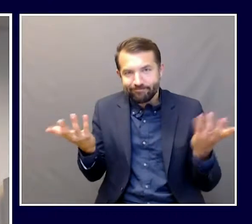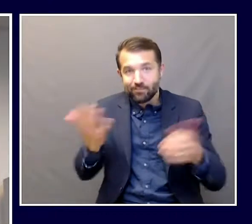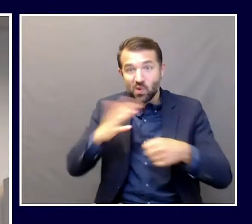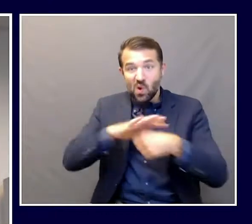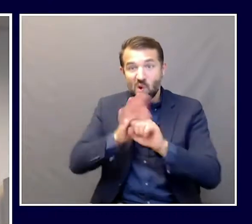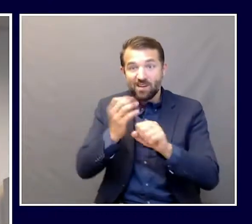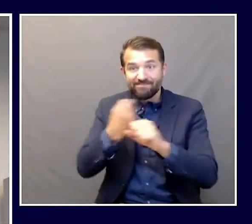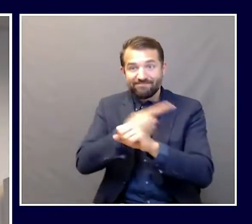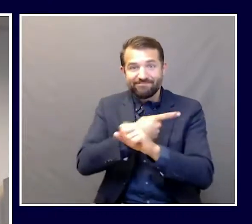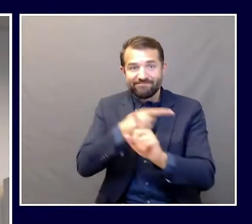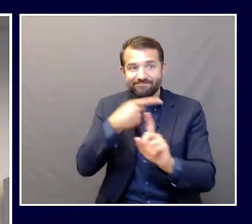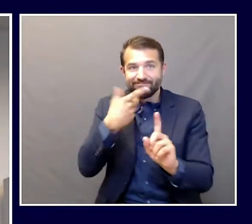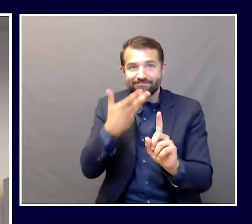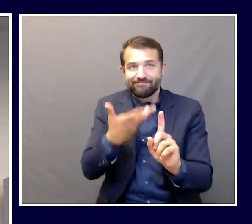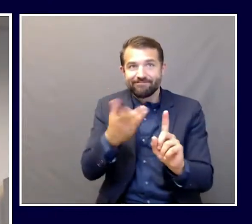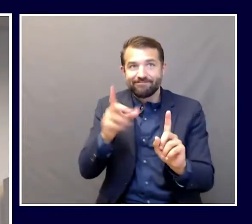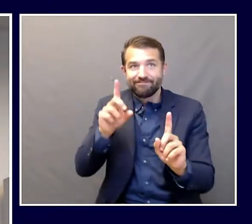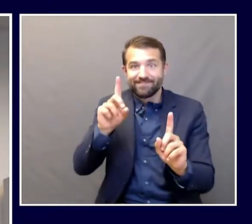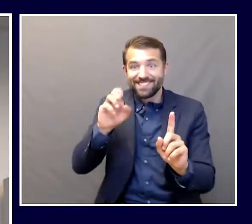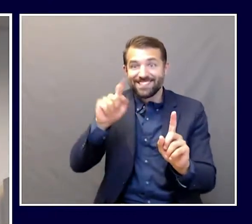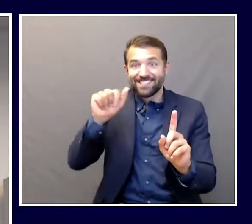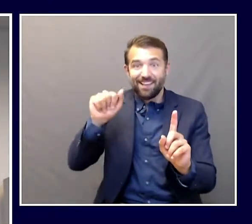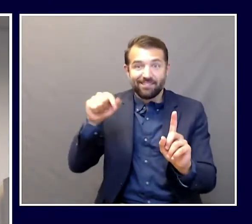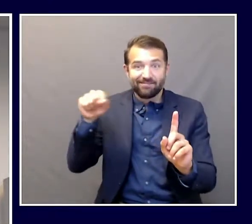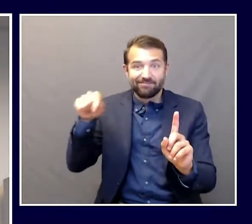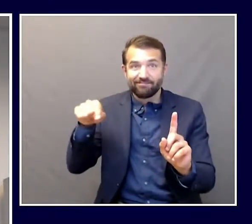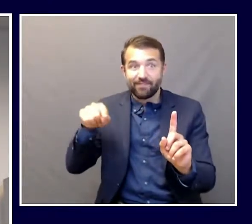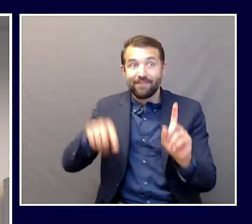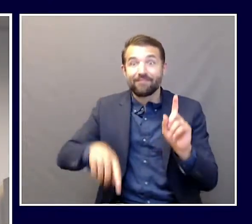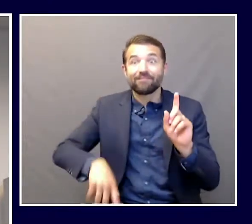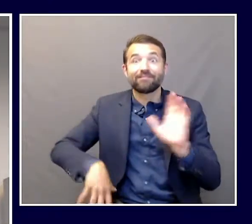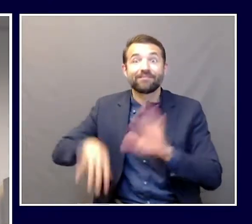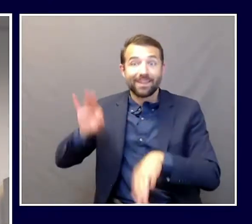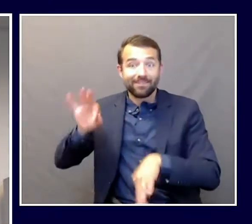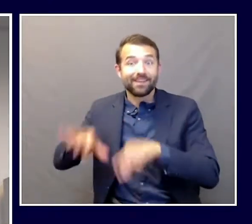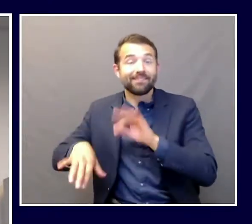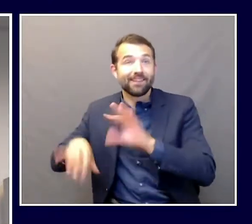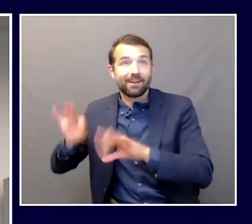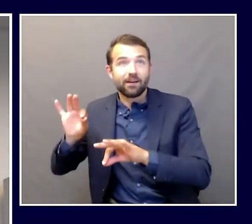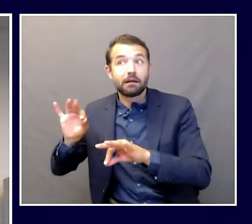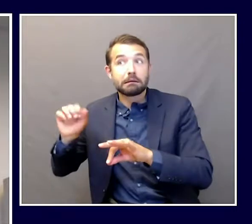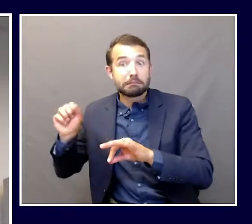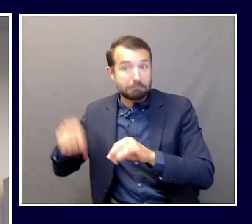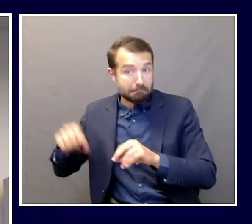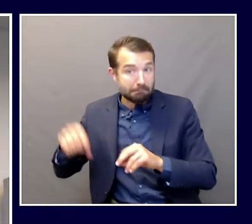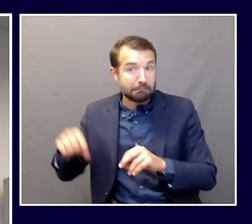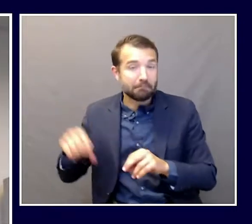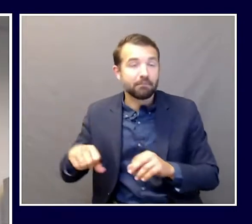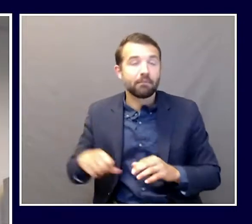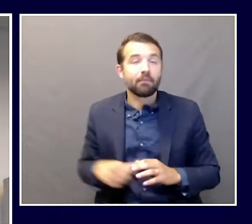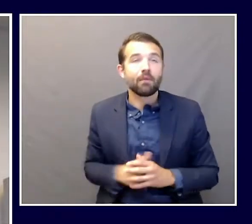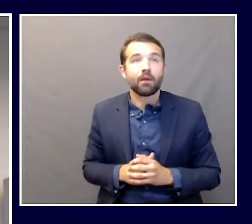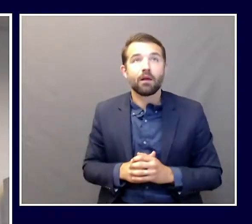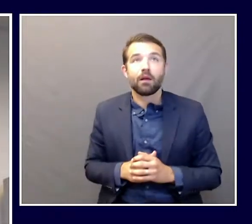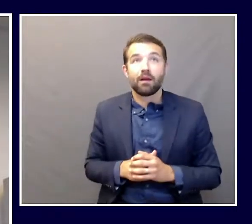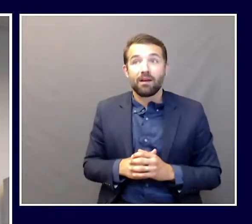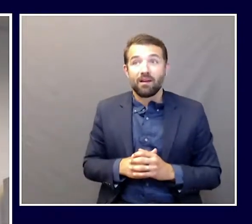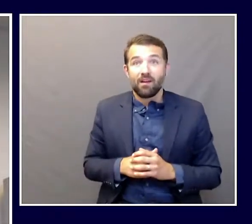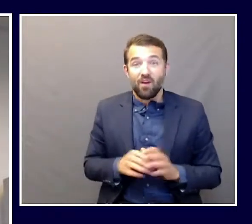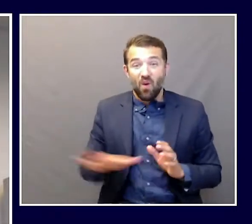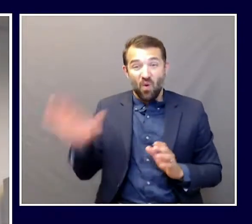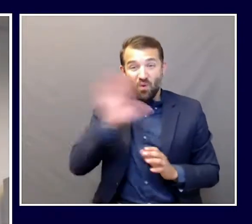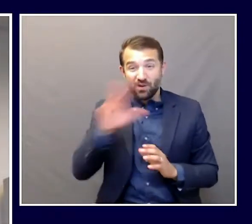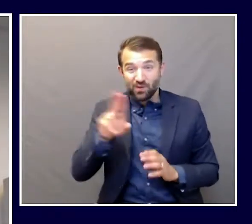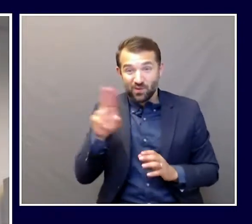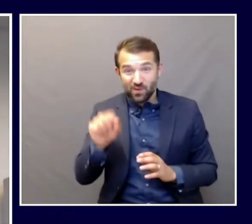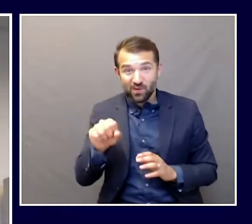not achieved the prevalence that it has seen in other parts of the globe or other parts of the country. That 20% figure